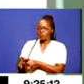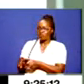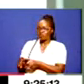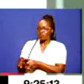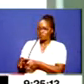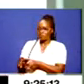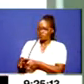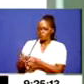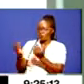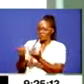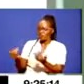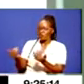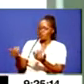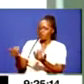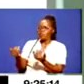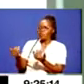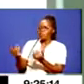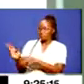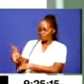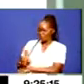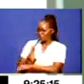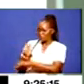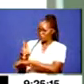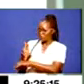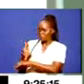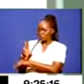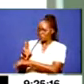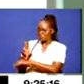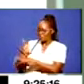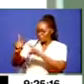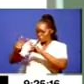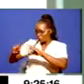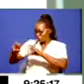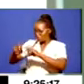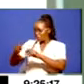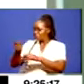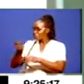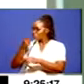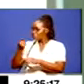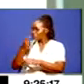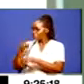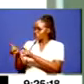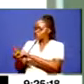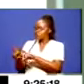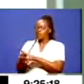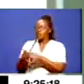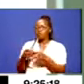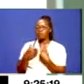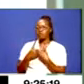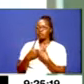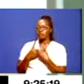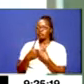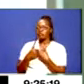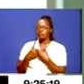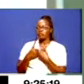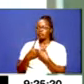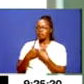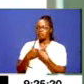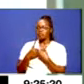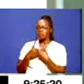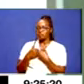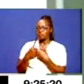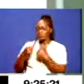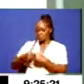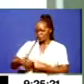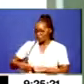the equipment that we use in diagnosis and therapy, we also have realized that we must be able to train our